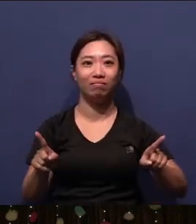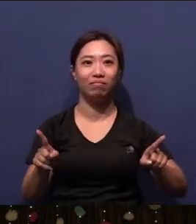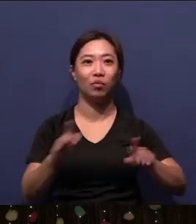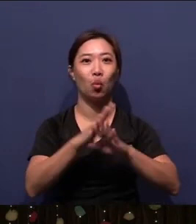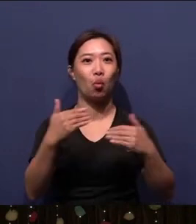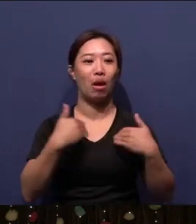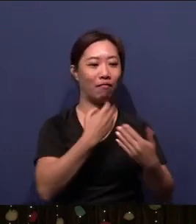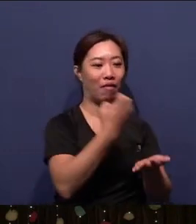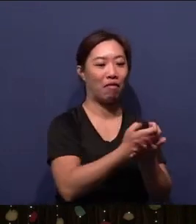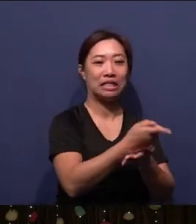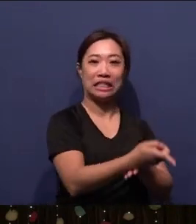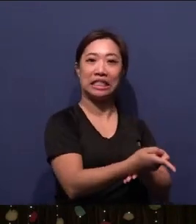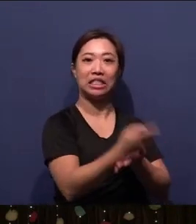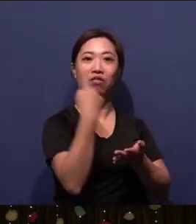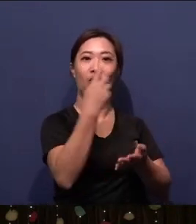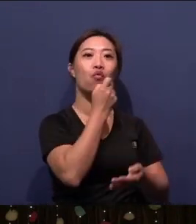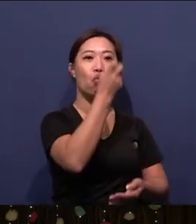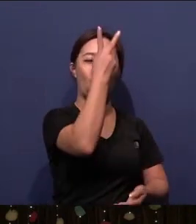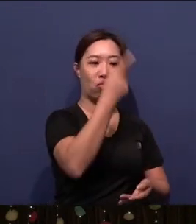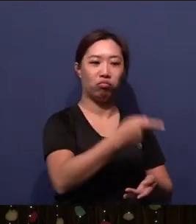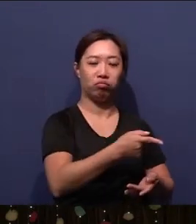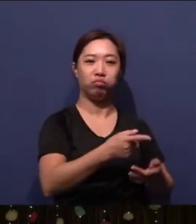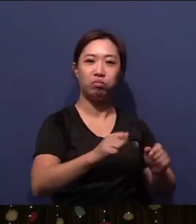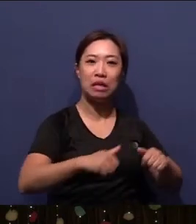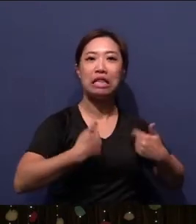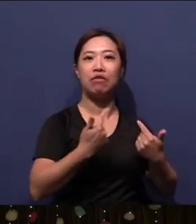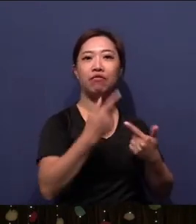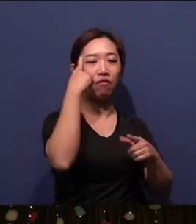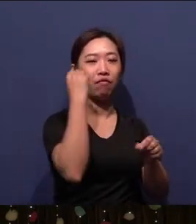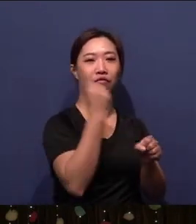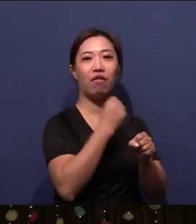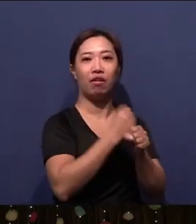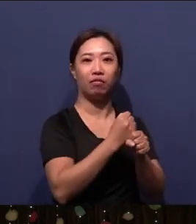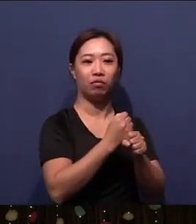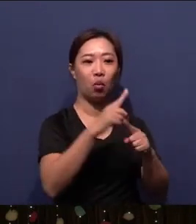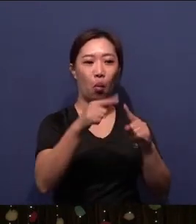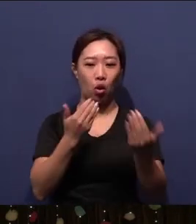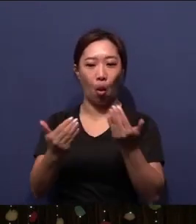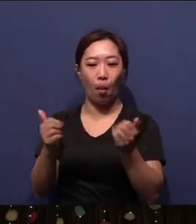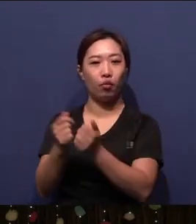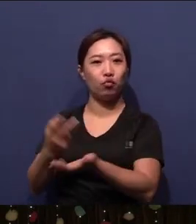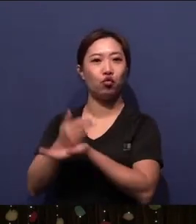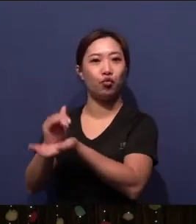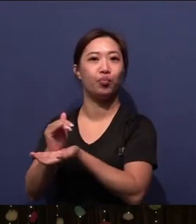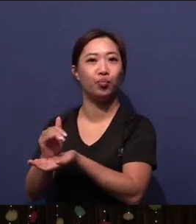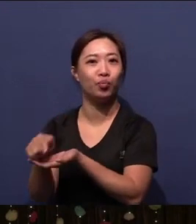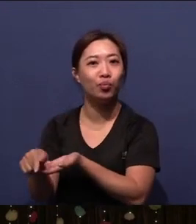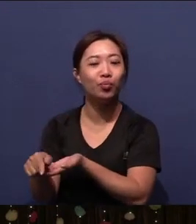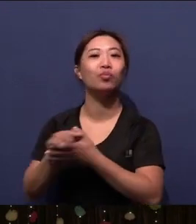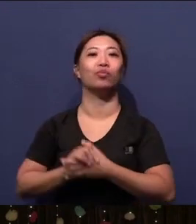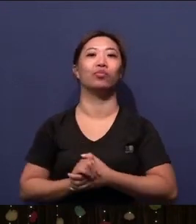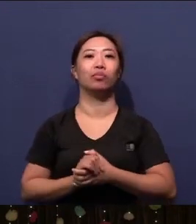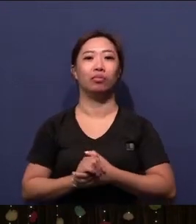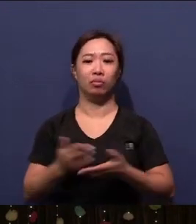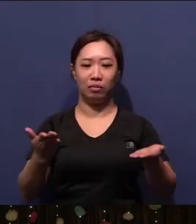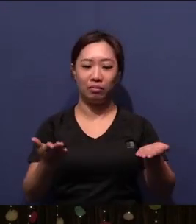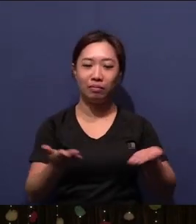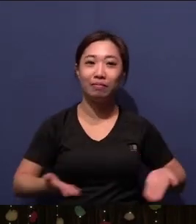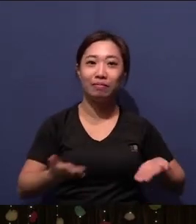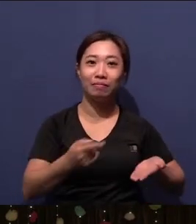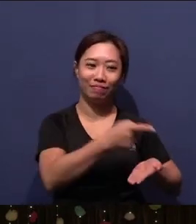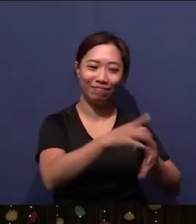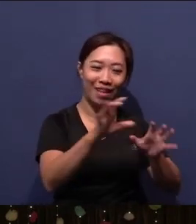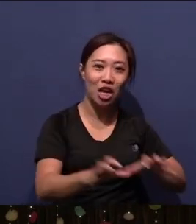evidence for the goat that they lift up their faith as compared to the sheep. Here is their actions